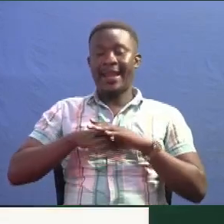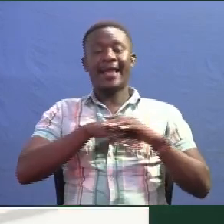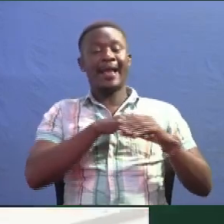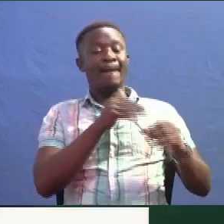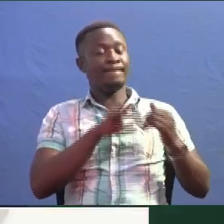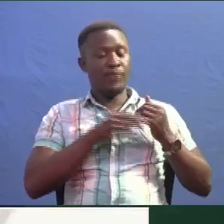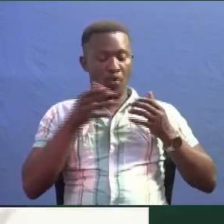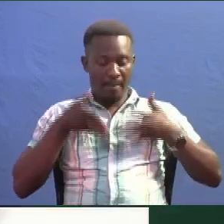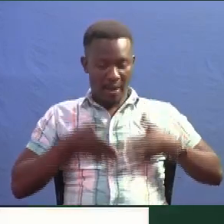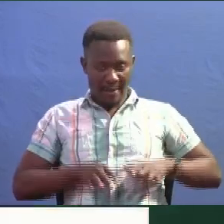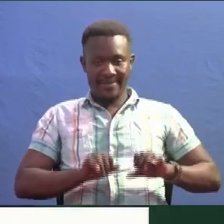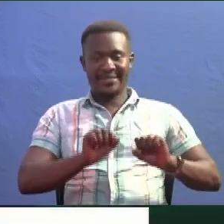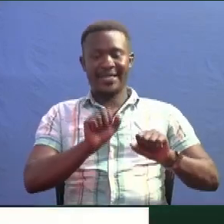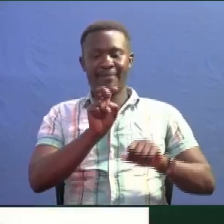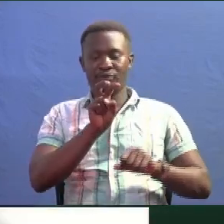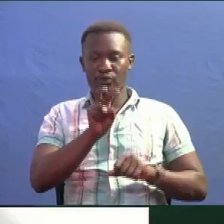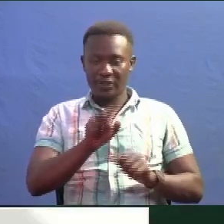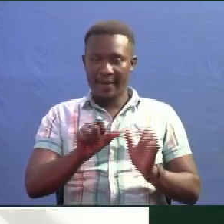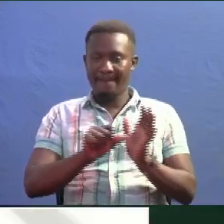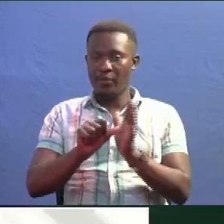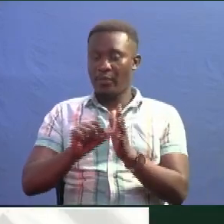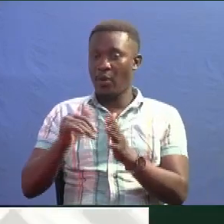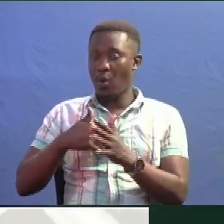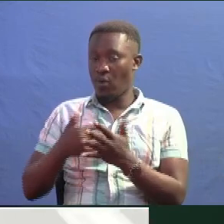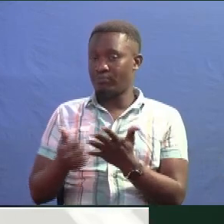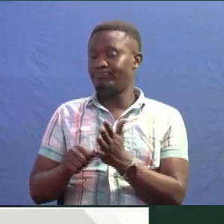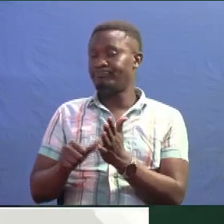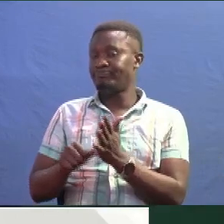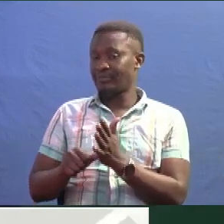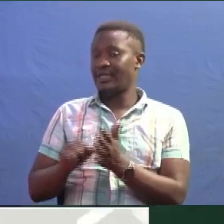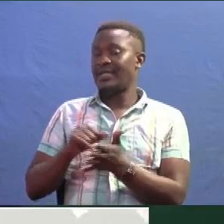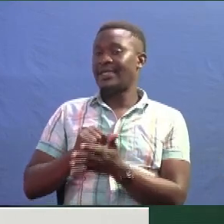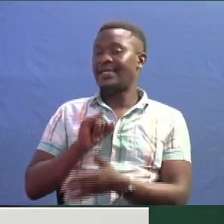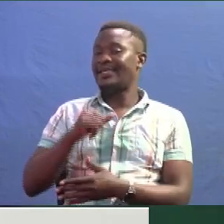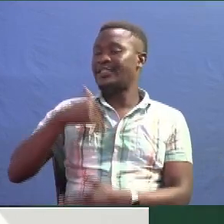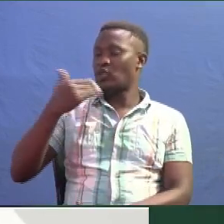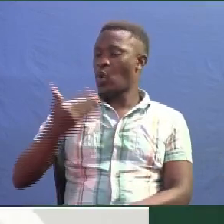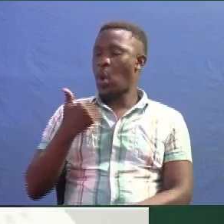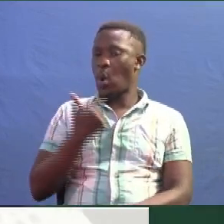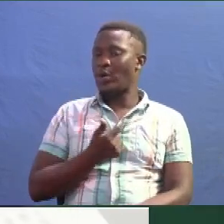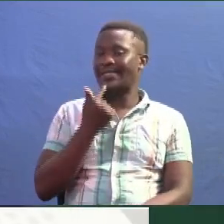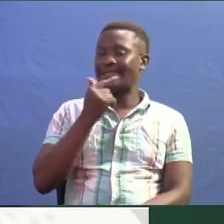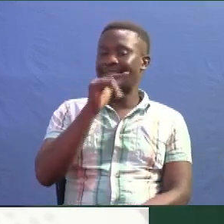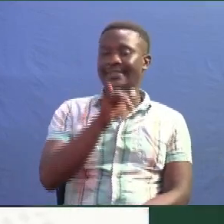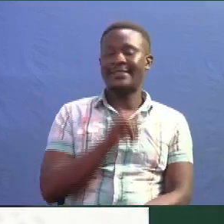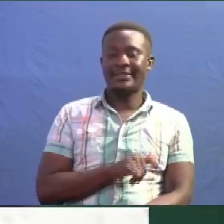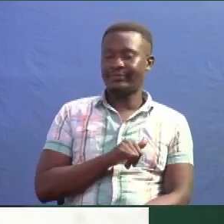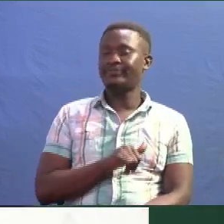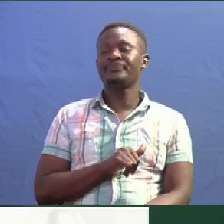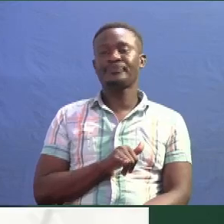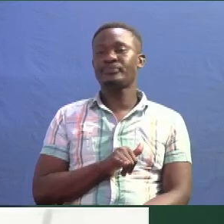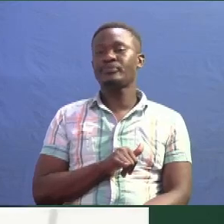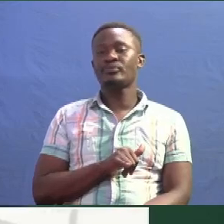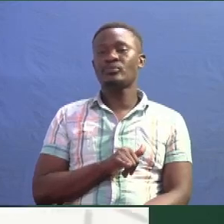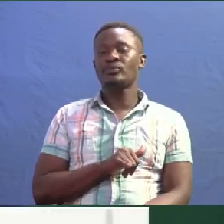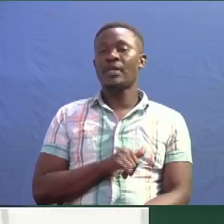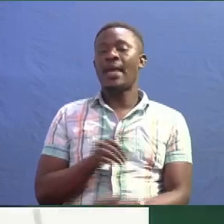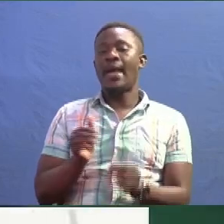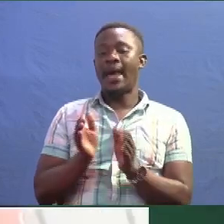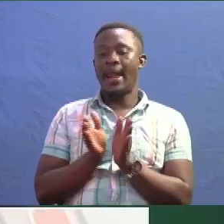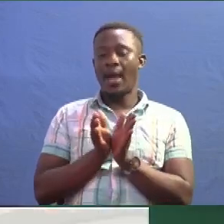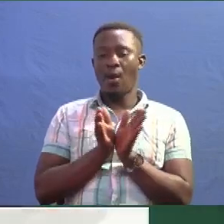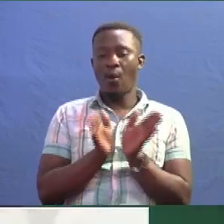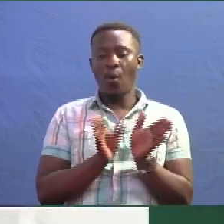are able to see the malformation or deformity. And it's usually defined as an opening,